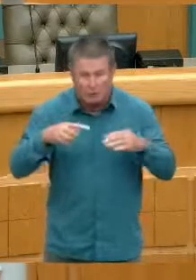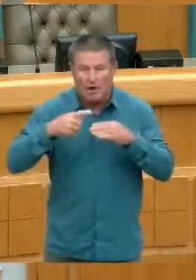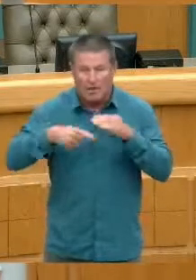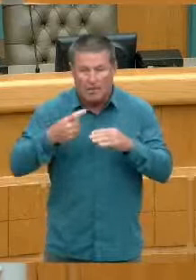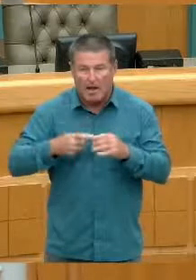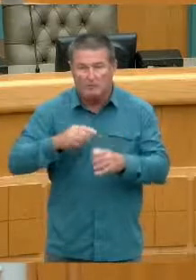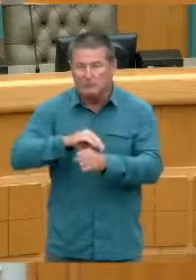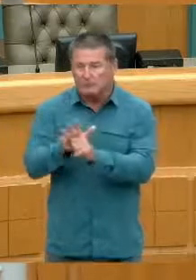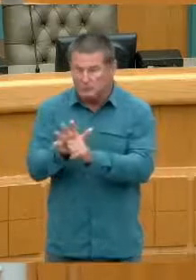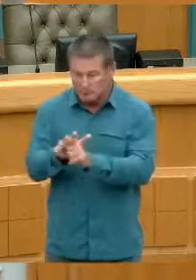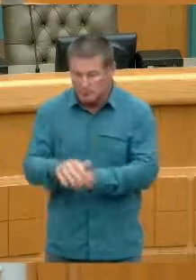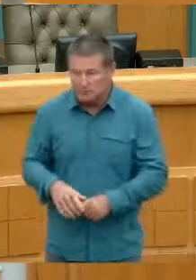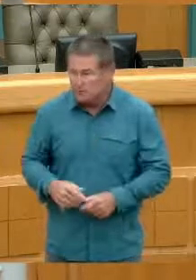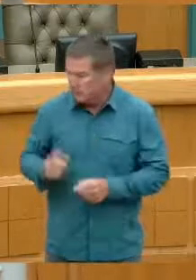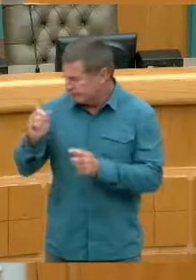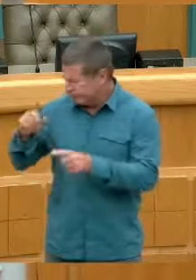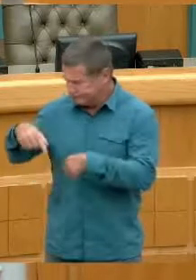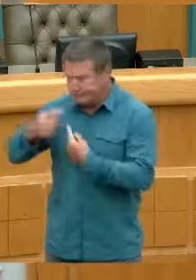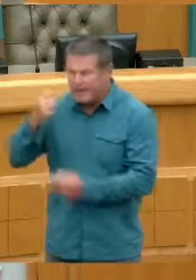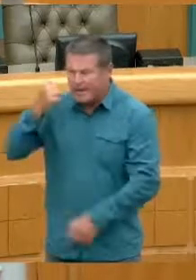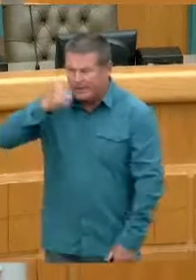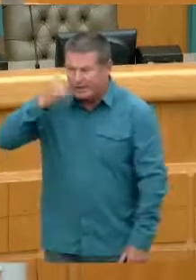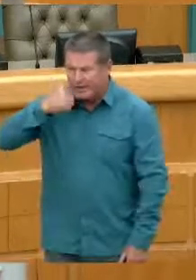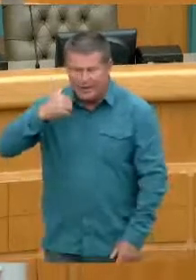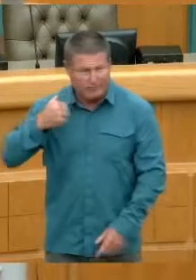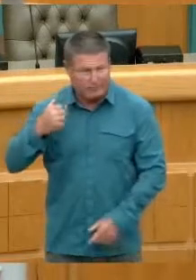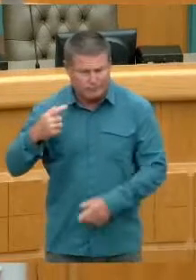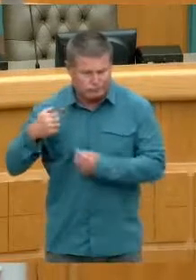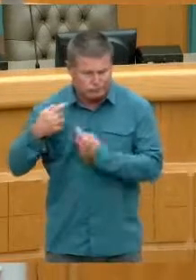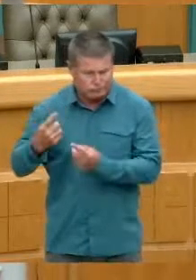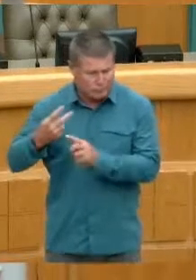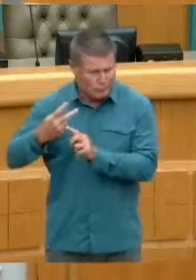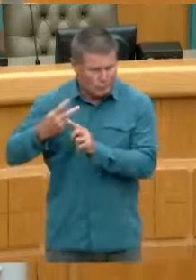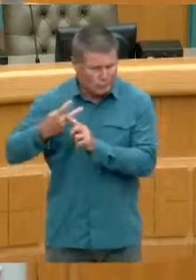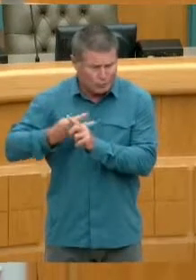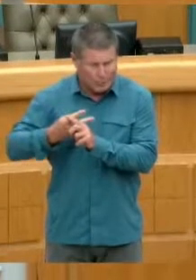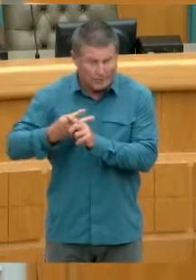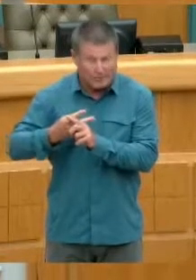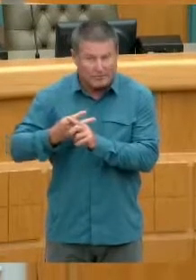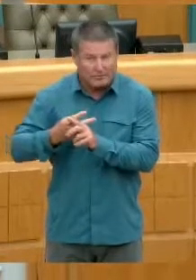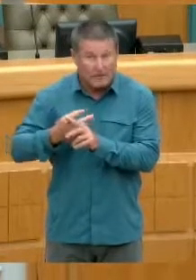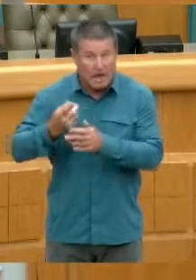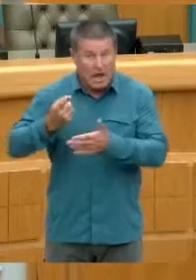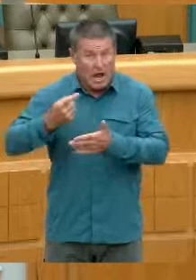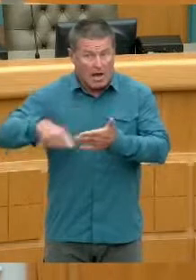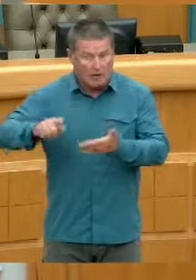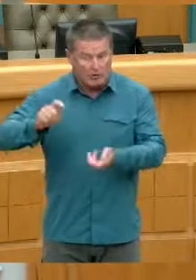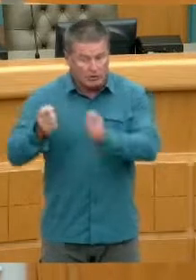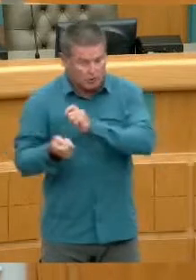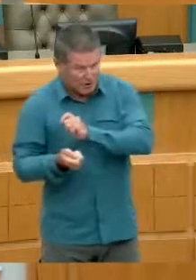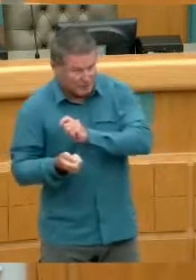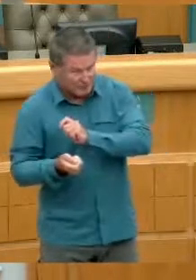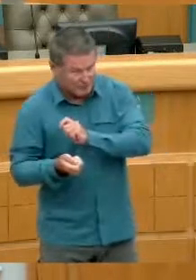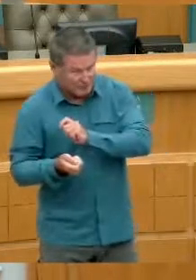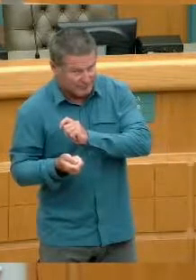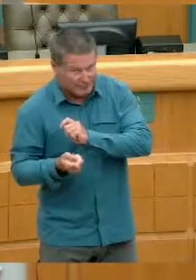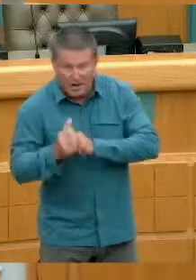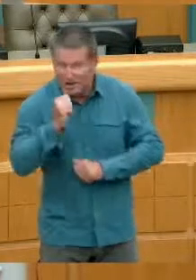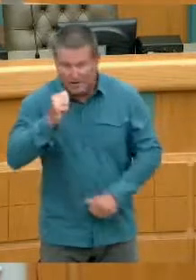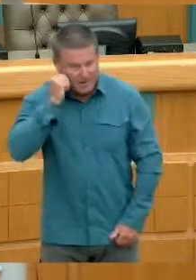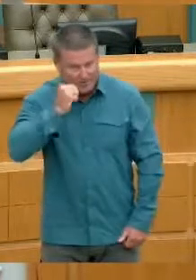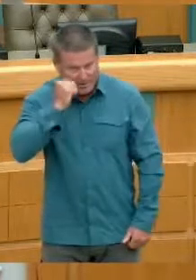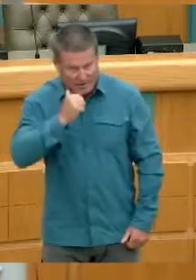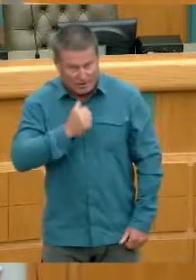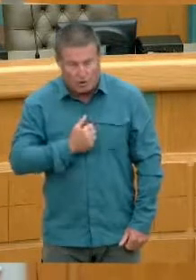have been doing these every day for, I think, over 2 months at this point. And next week, we're going to change the format and do them twice in the week,